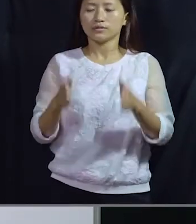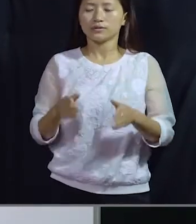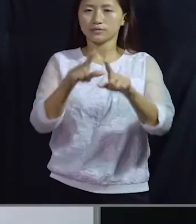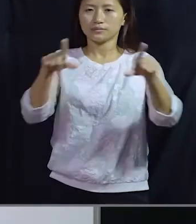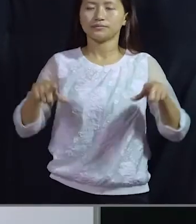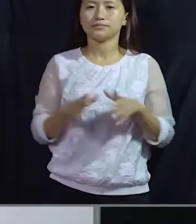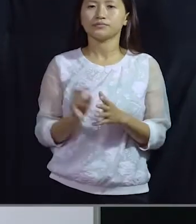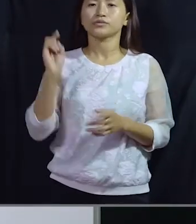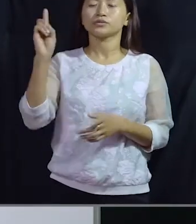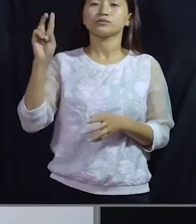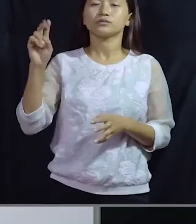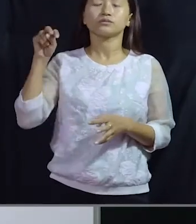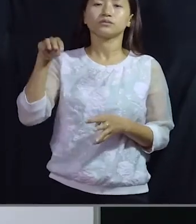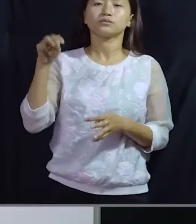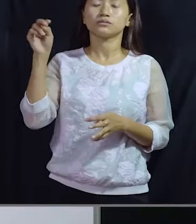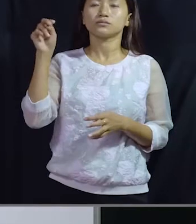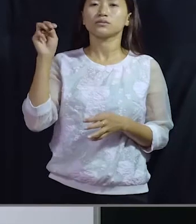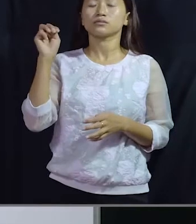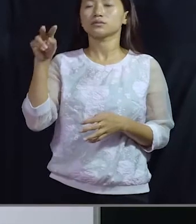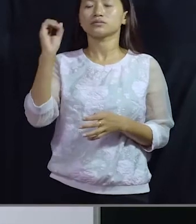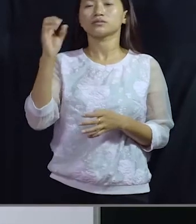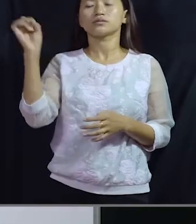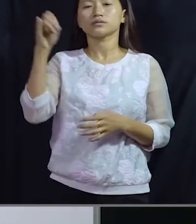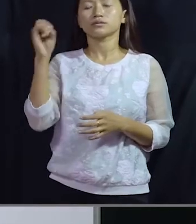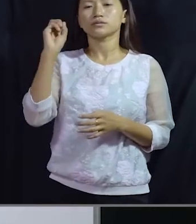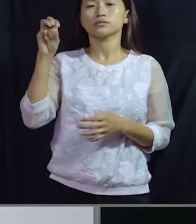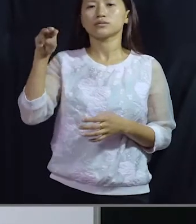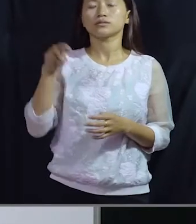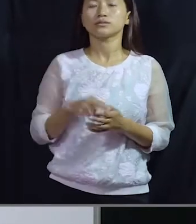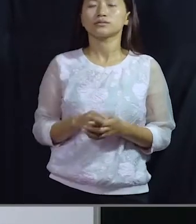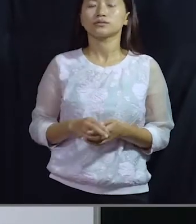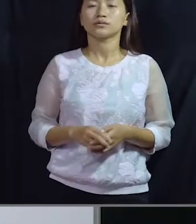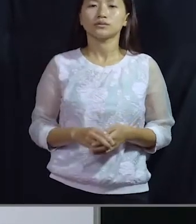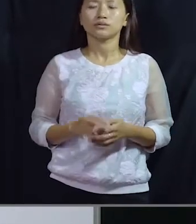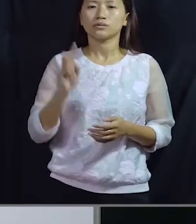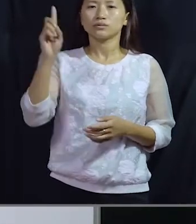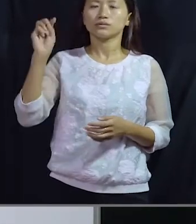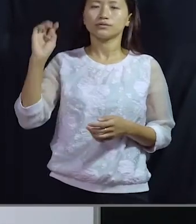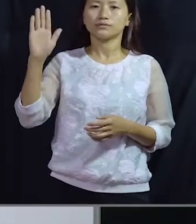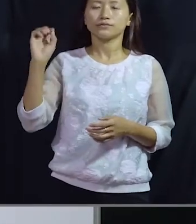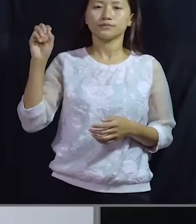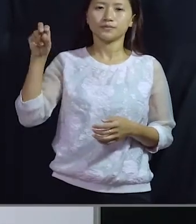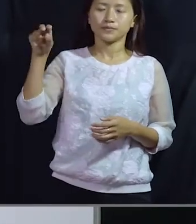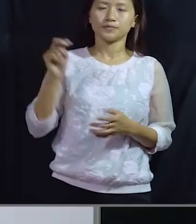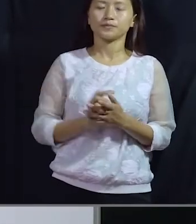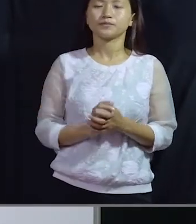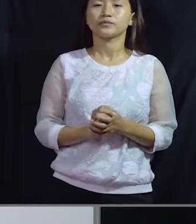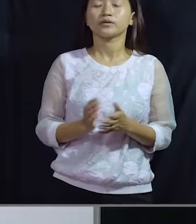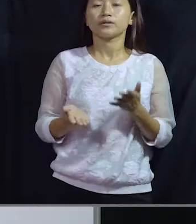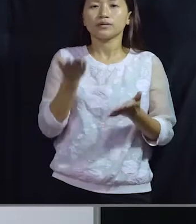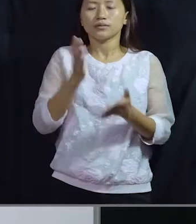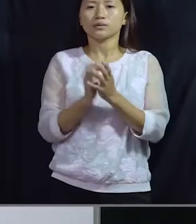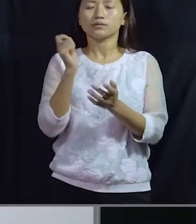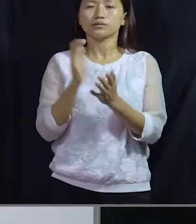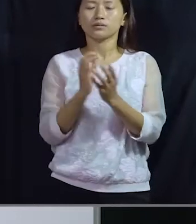increased to 12,600, value of stock to be increased by 1,500. The liability of